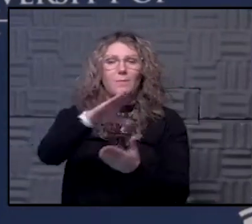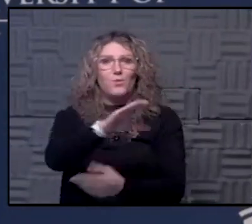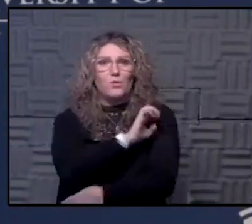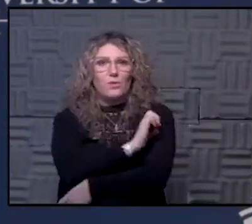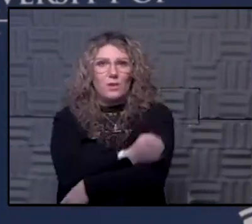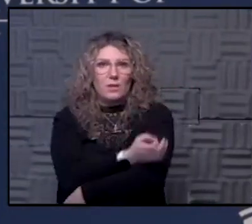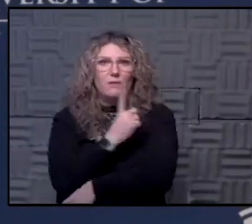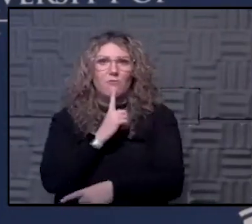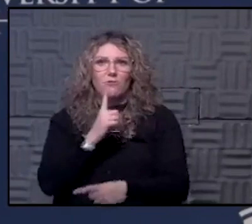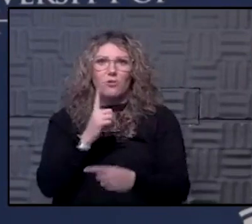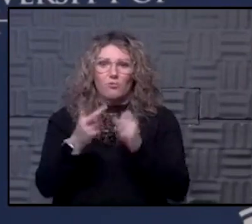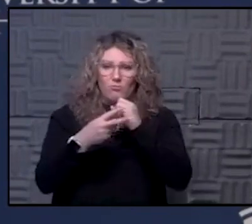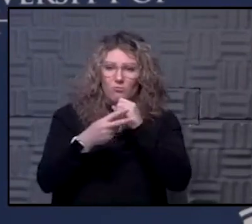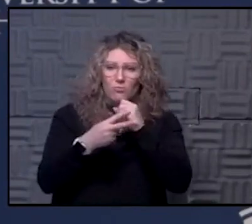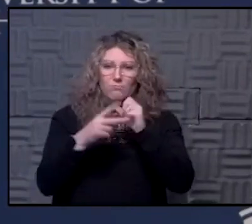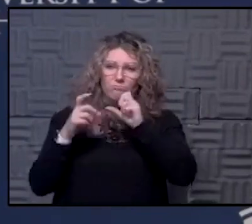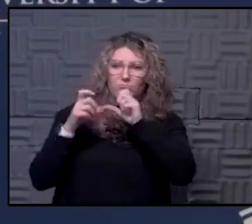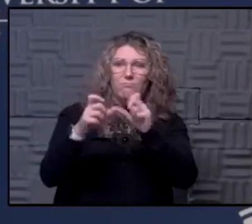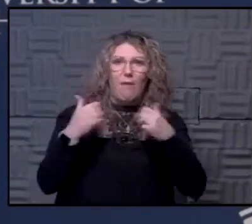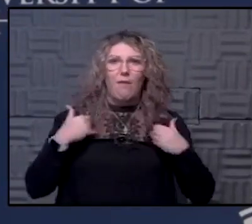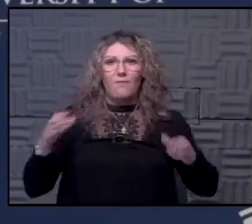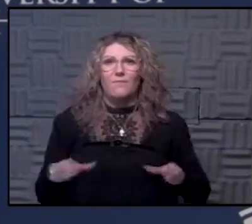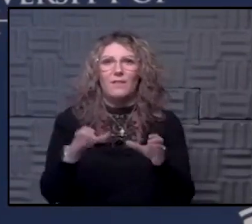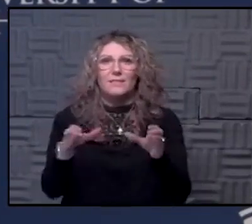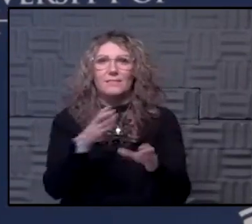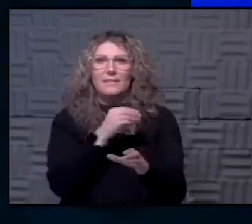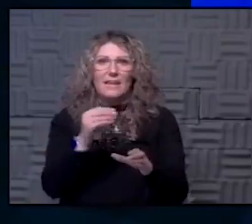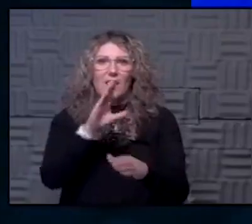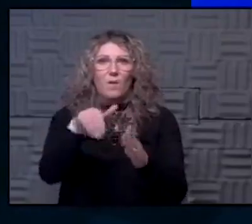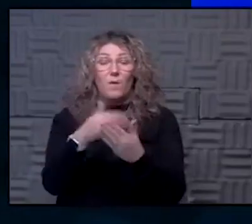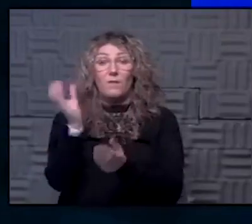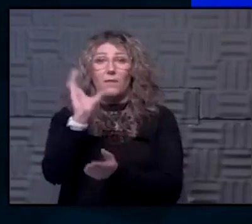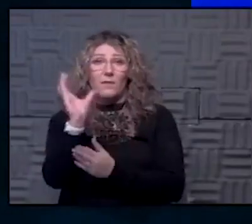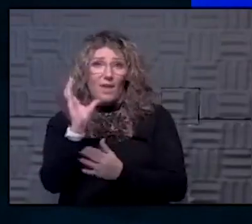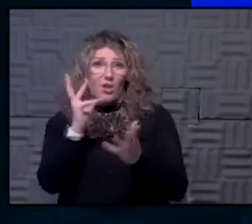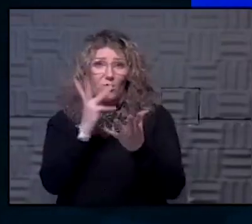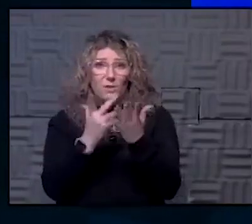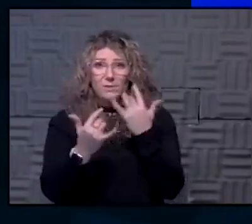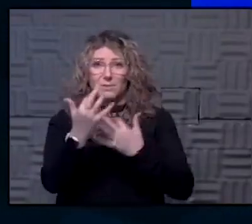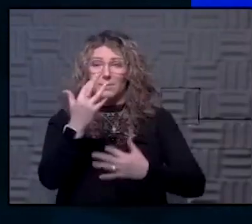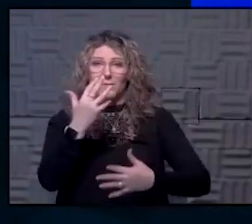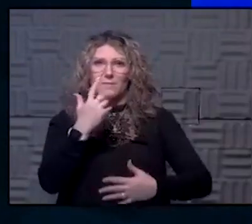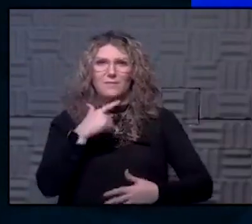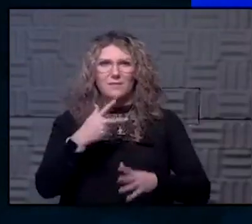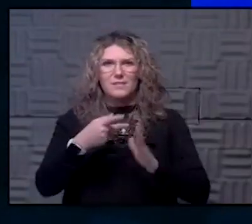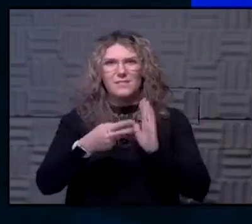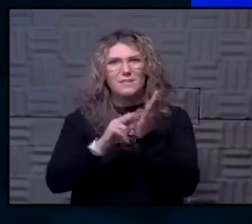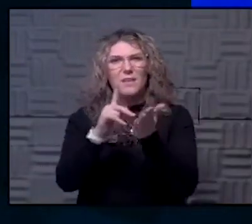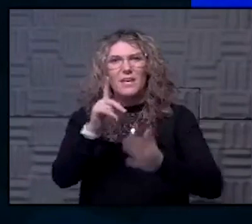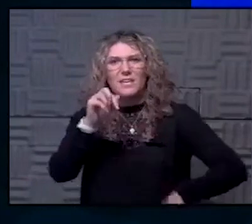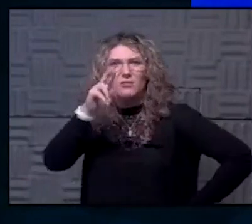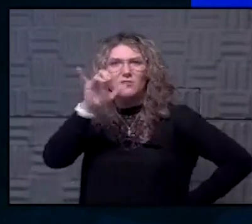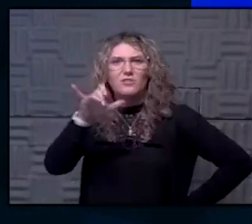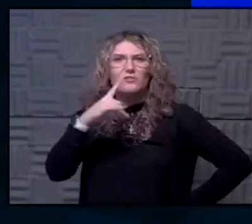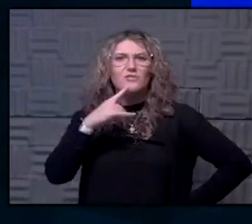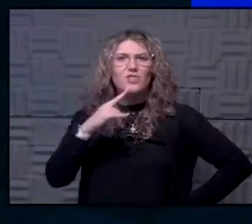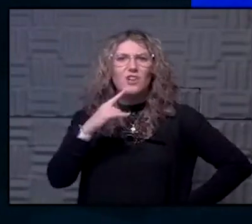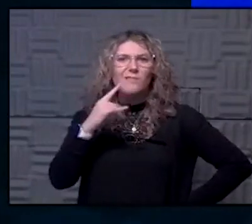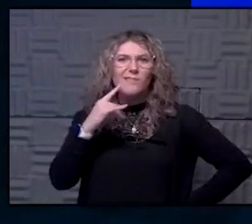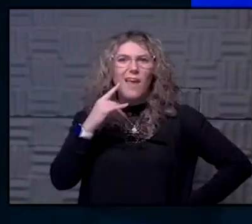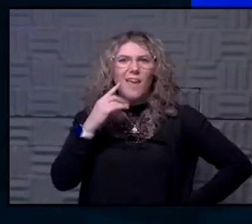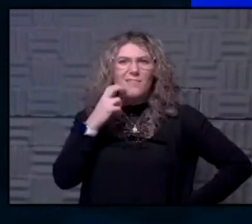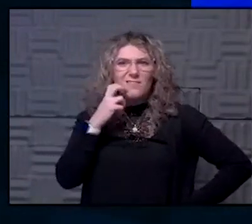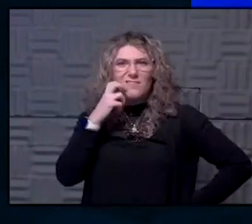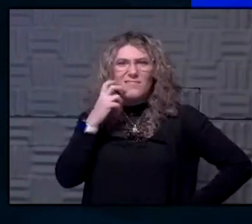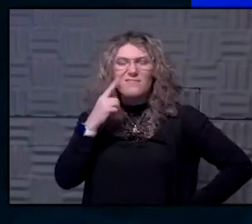energy storage by continuing to have activity and burn energy? So does this mean that the Cherry Republic cherry gumdrops that I love, those are